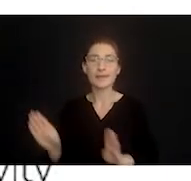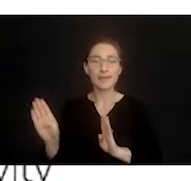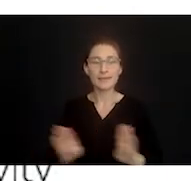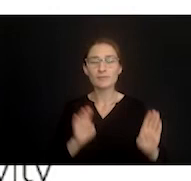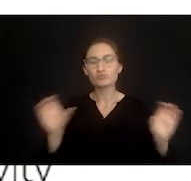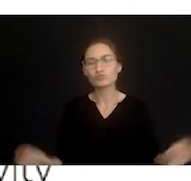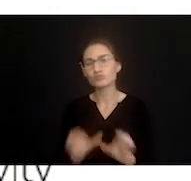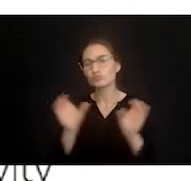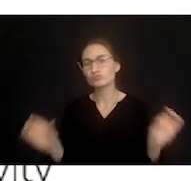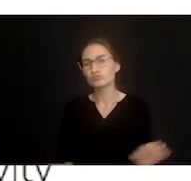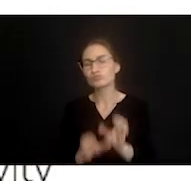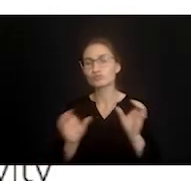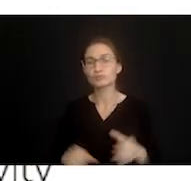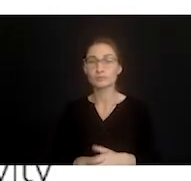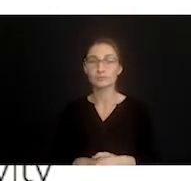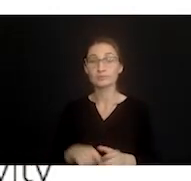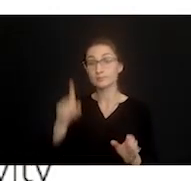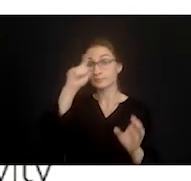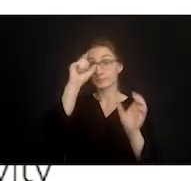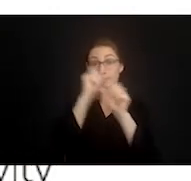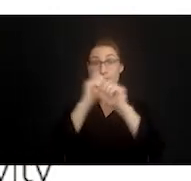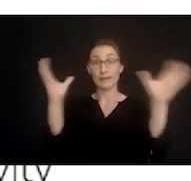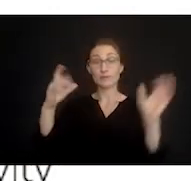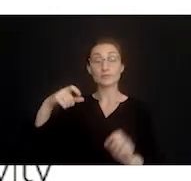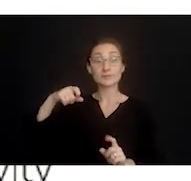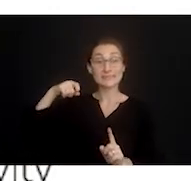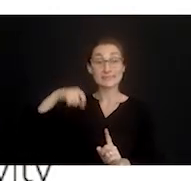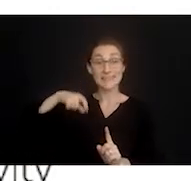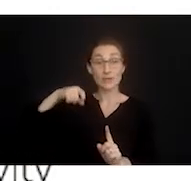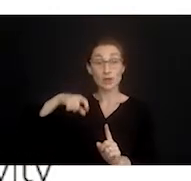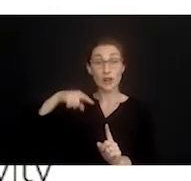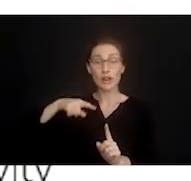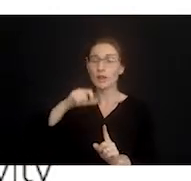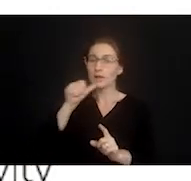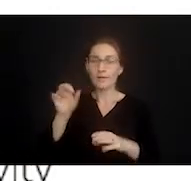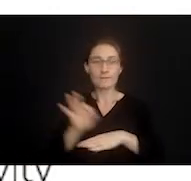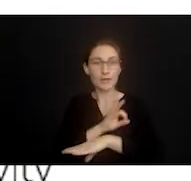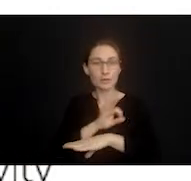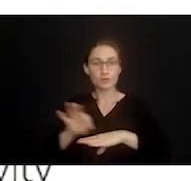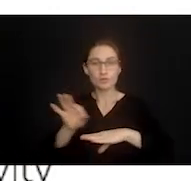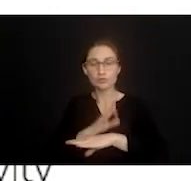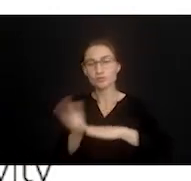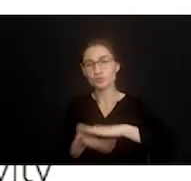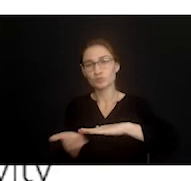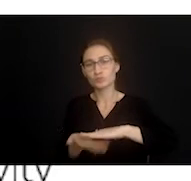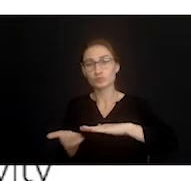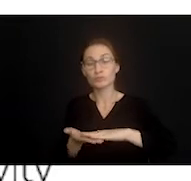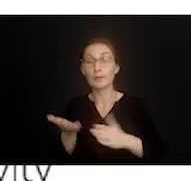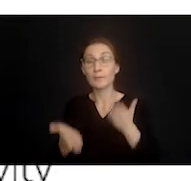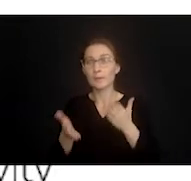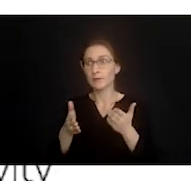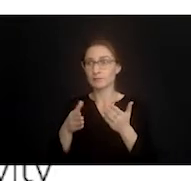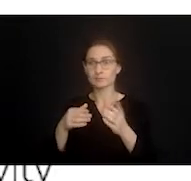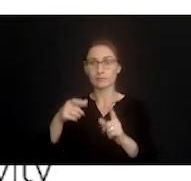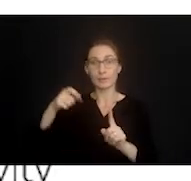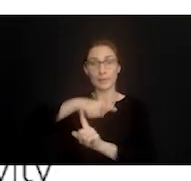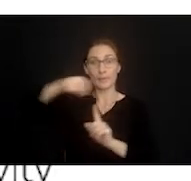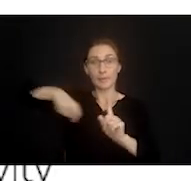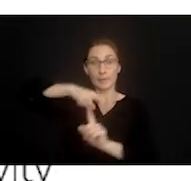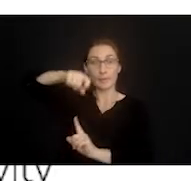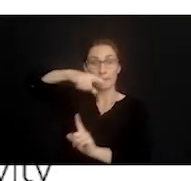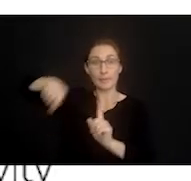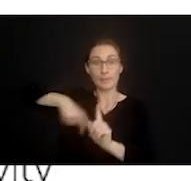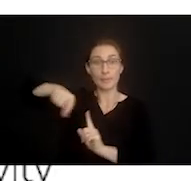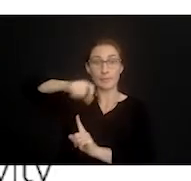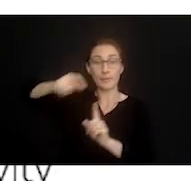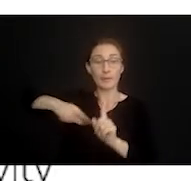to do. But imagine if those signals did not function in the way that we expect them to. Maybe they were scrambled. When that